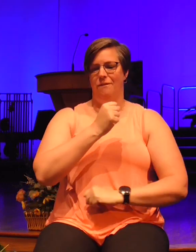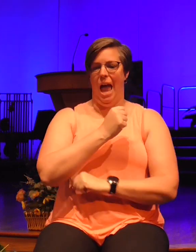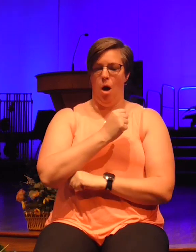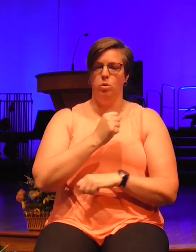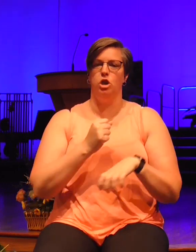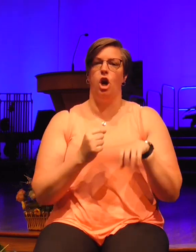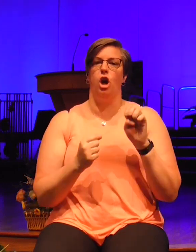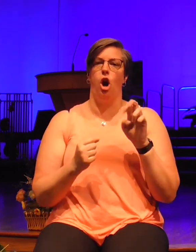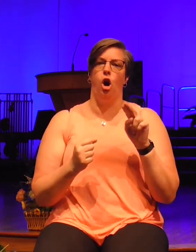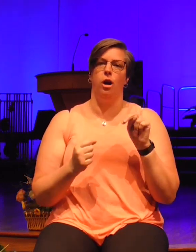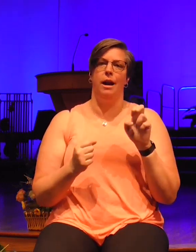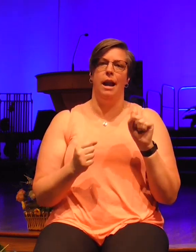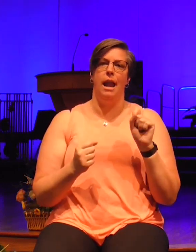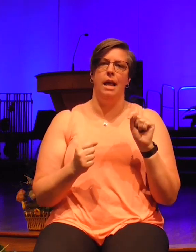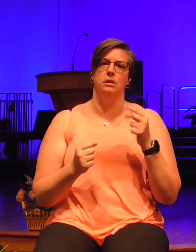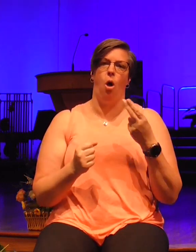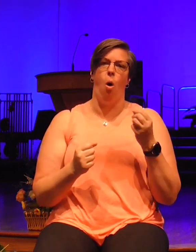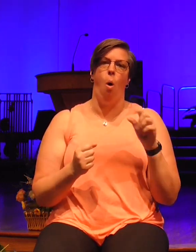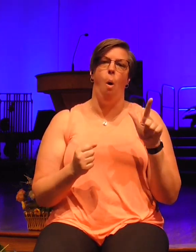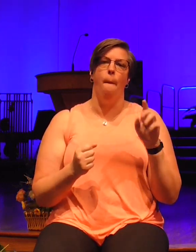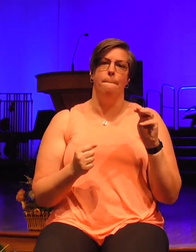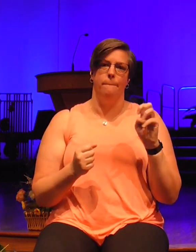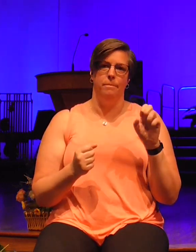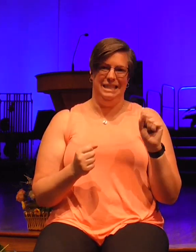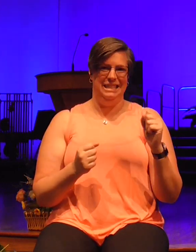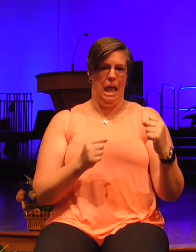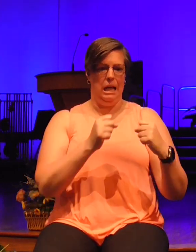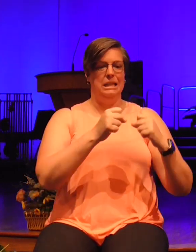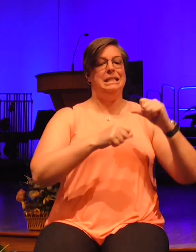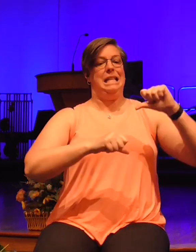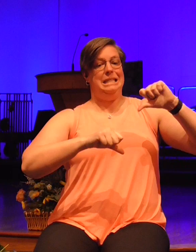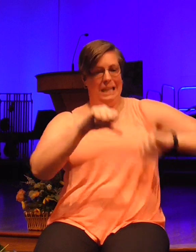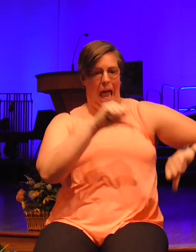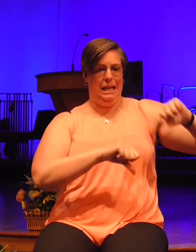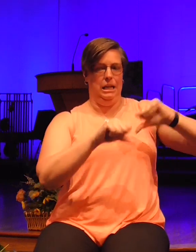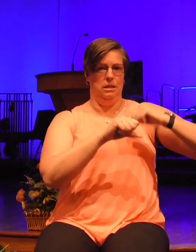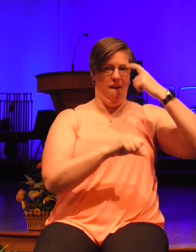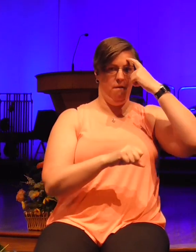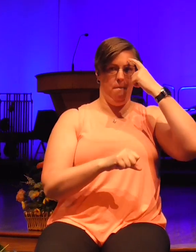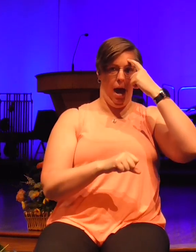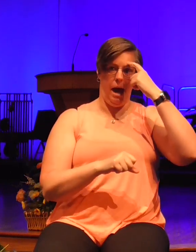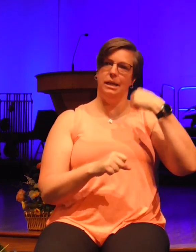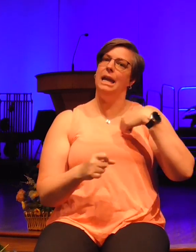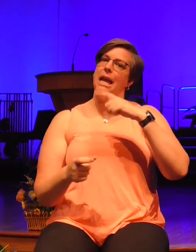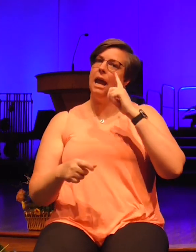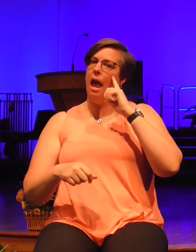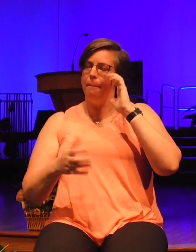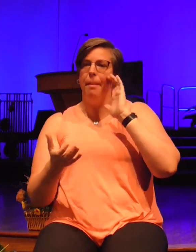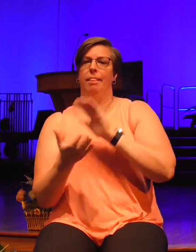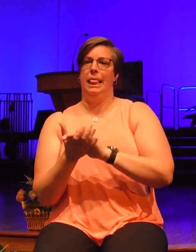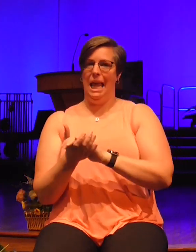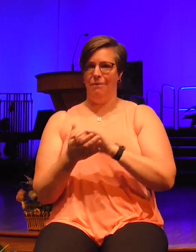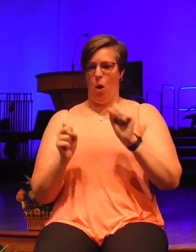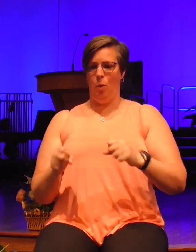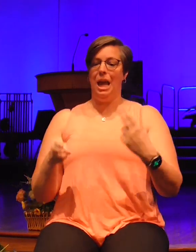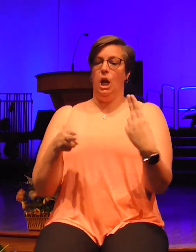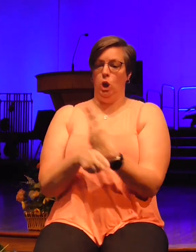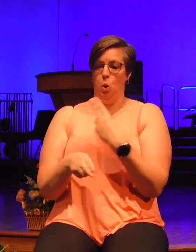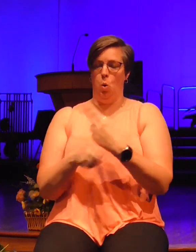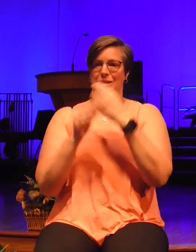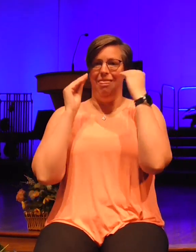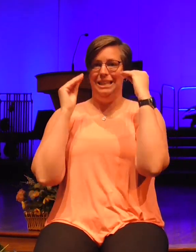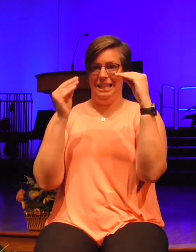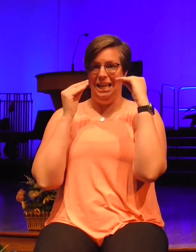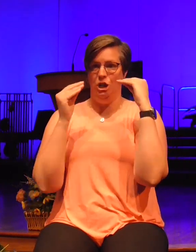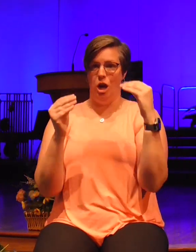of mind is that he had a firm belief that we could take this teaching and use it in practical ways and apply